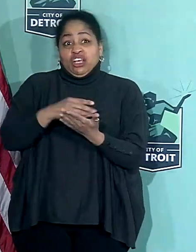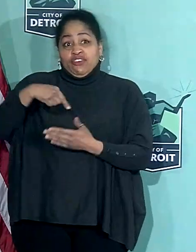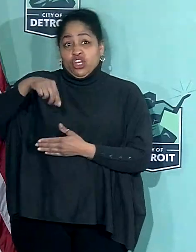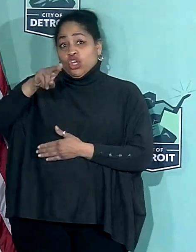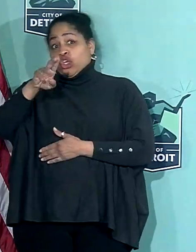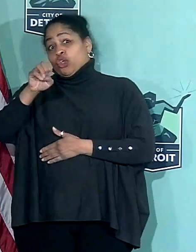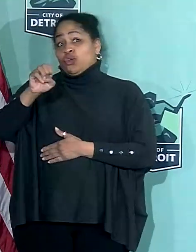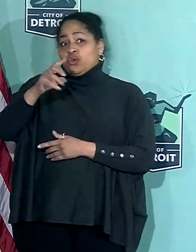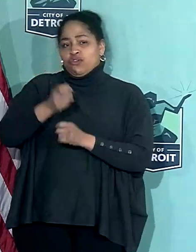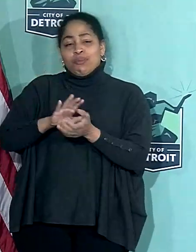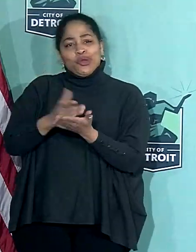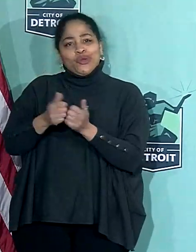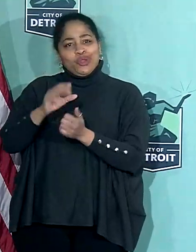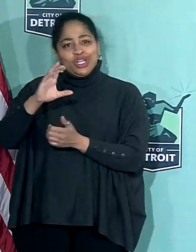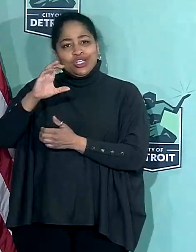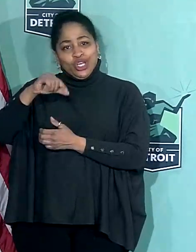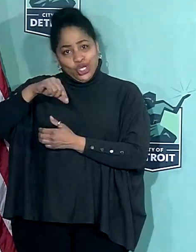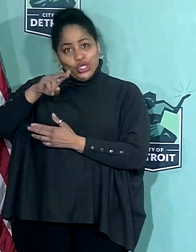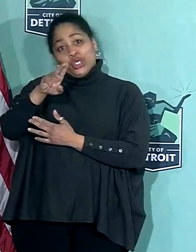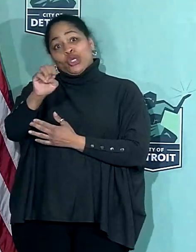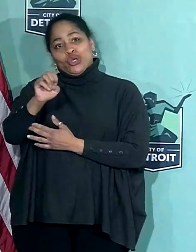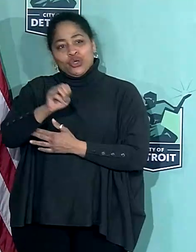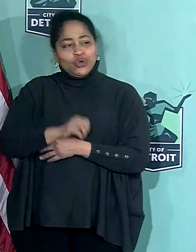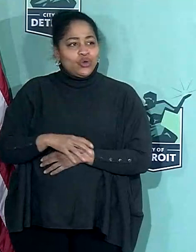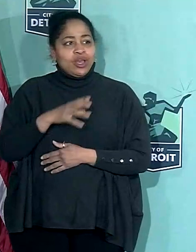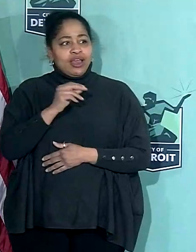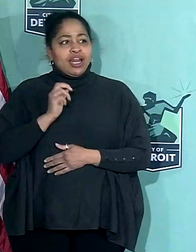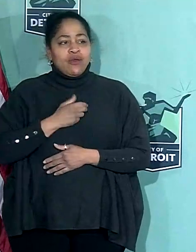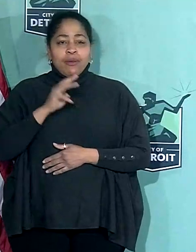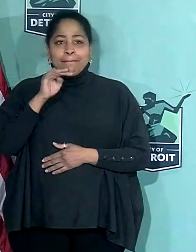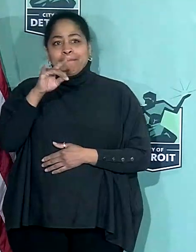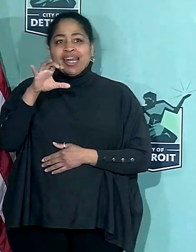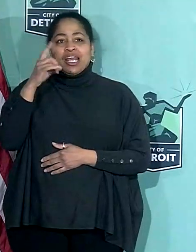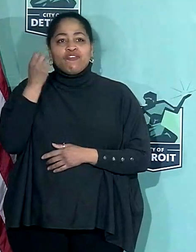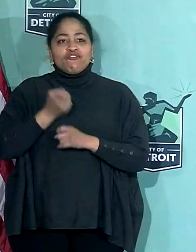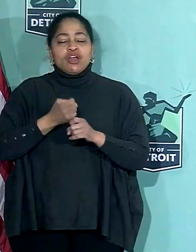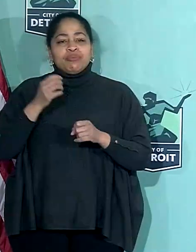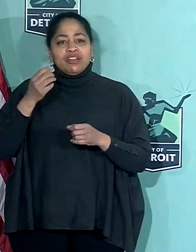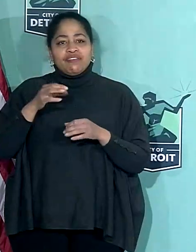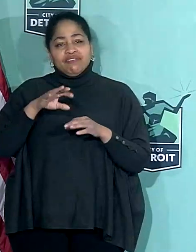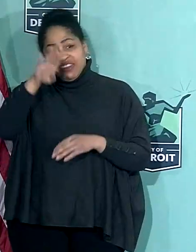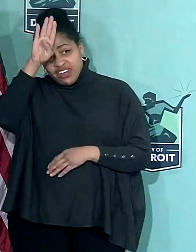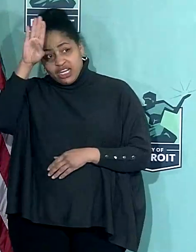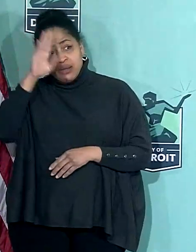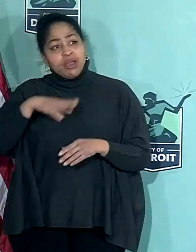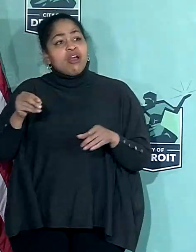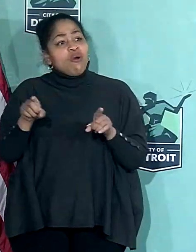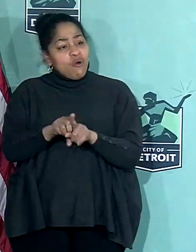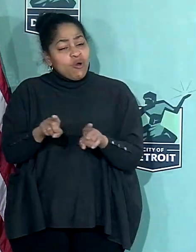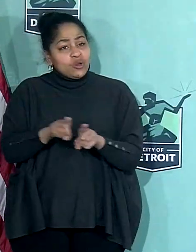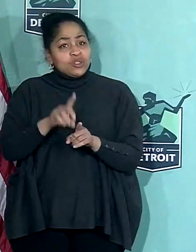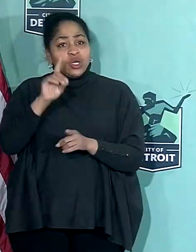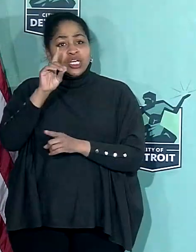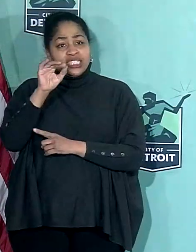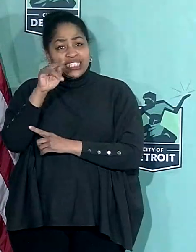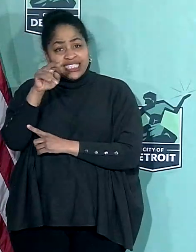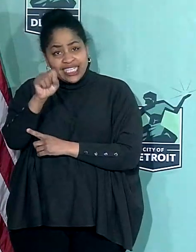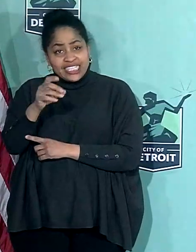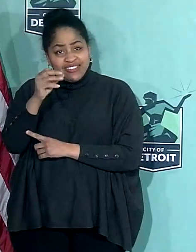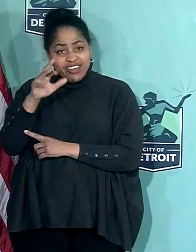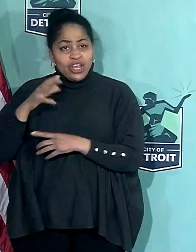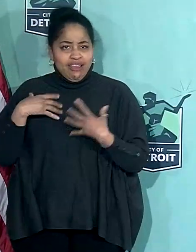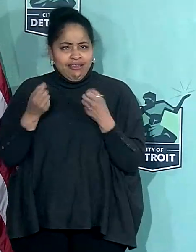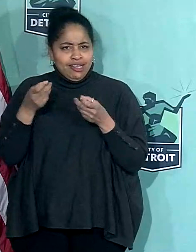Jamar Peterson, a medic from the Detroit Fire Department, as well as Denise Fair, our health director. And it's